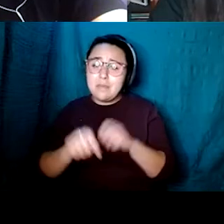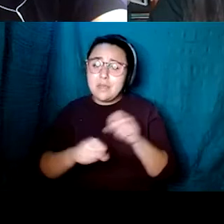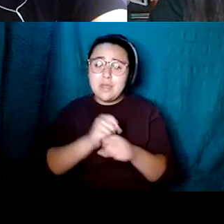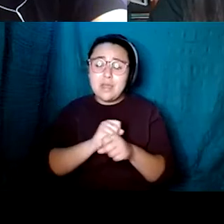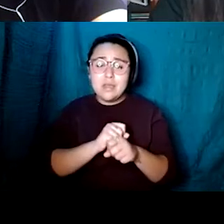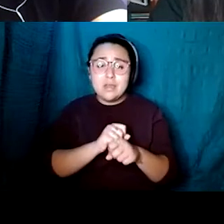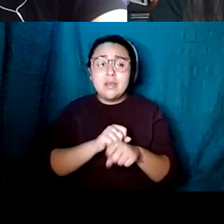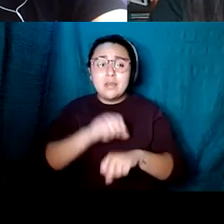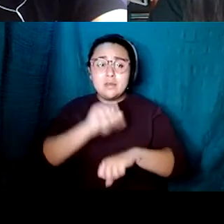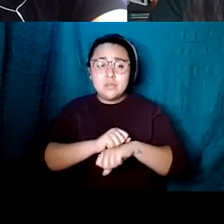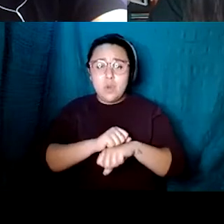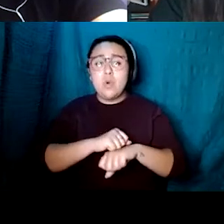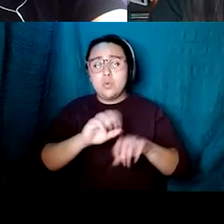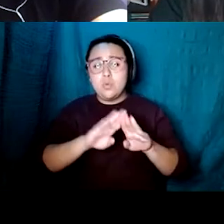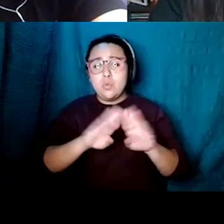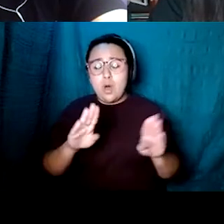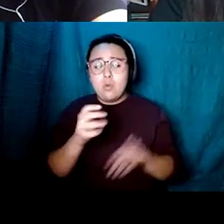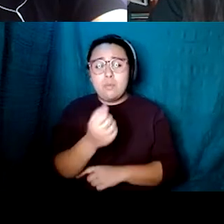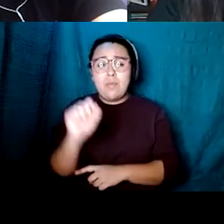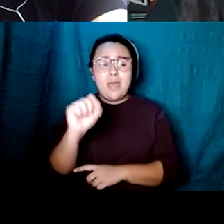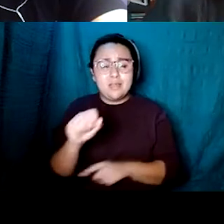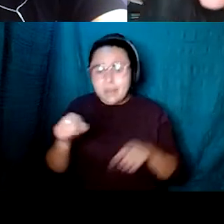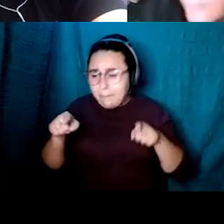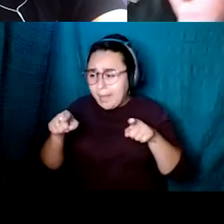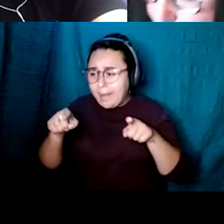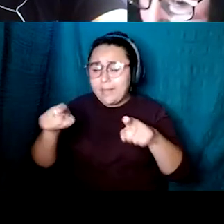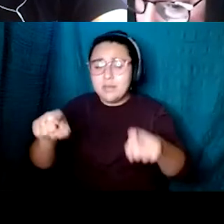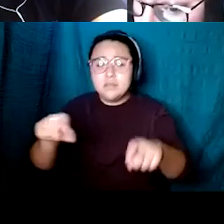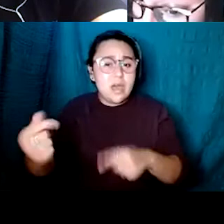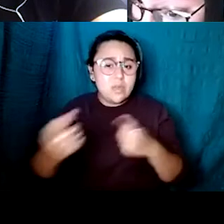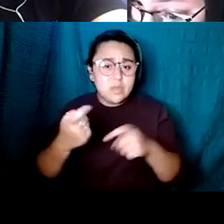parallels. Do we have other questions from the chat? Yes.